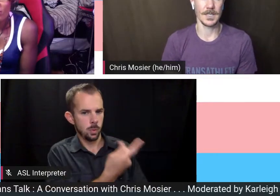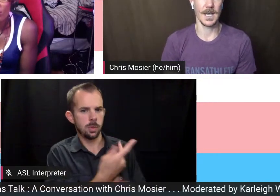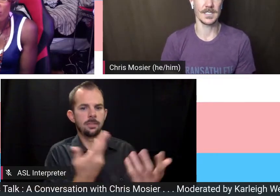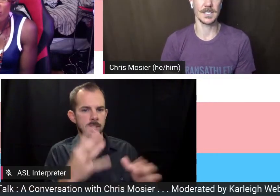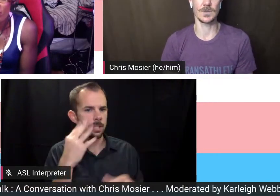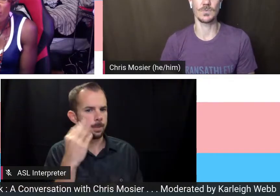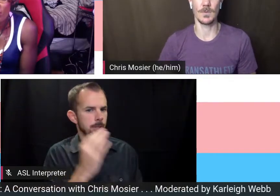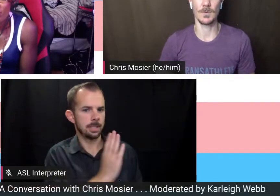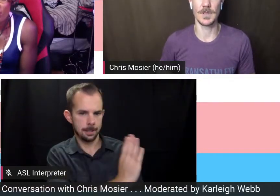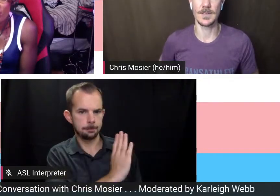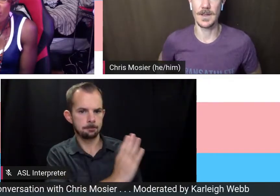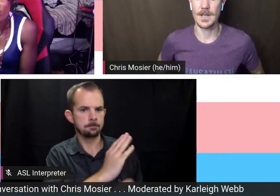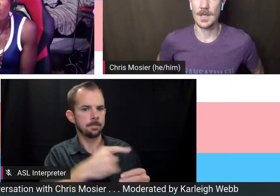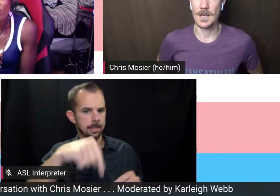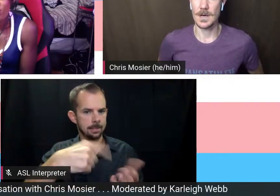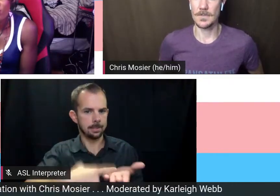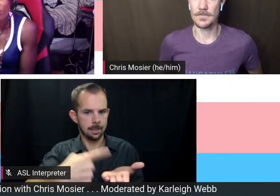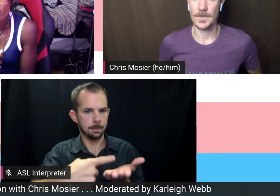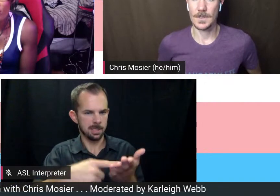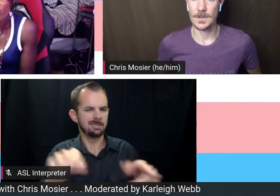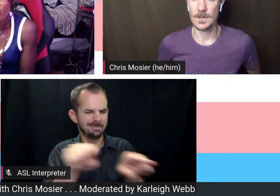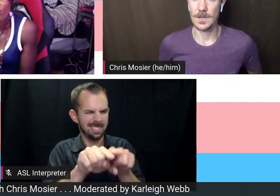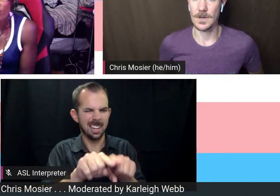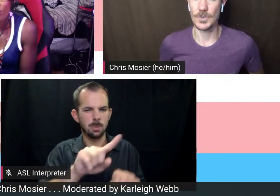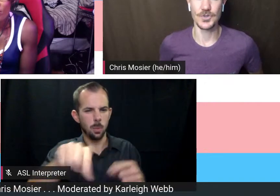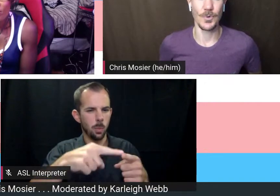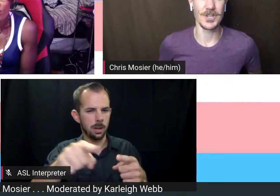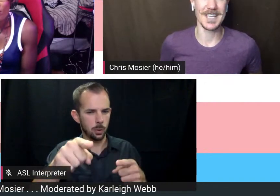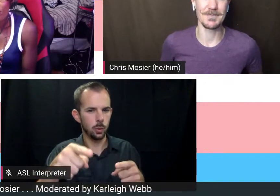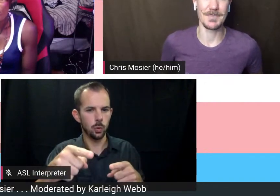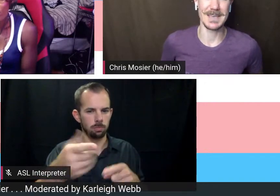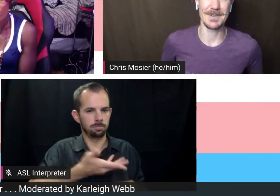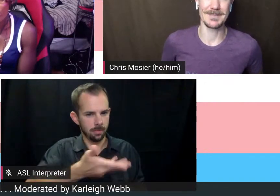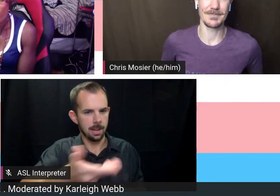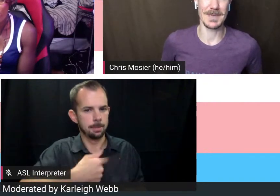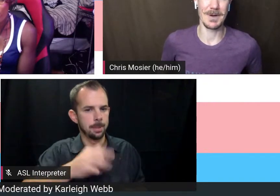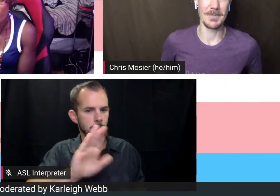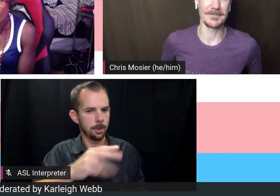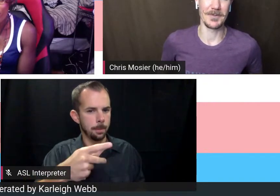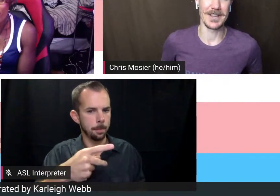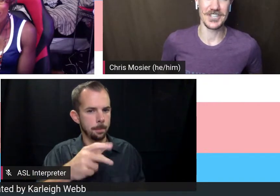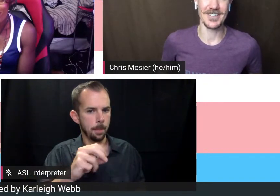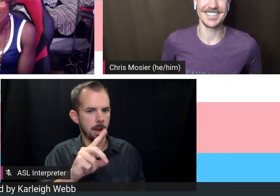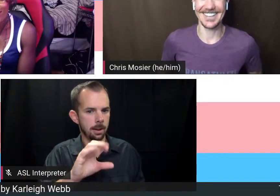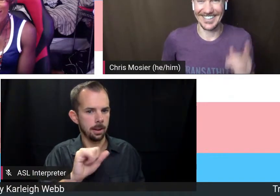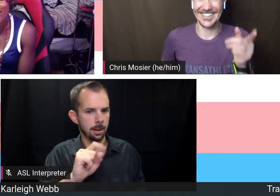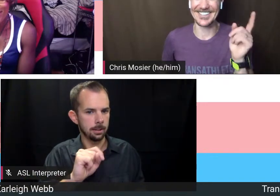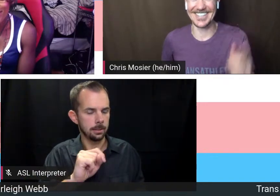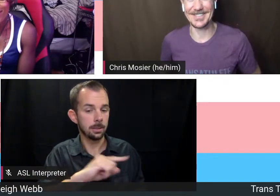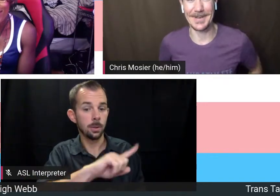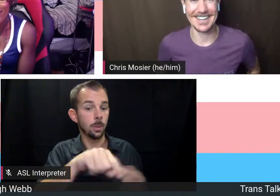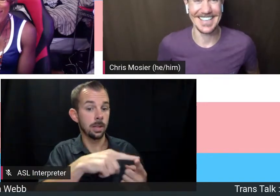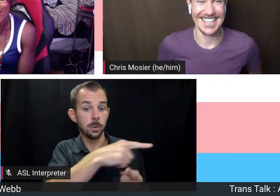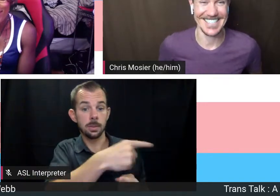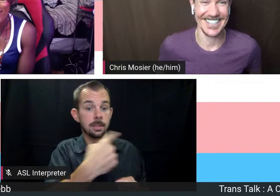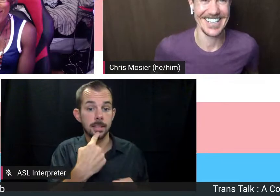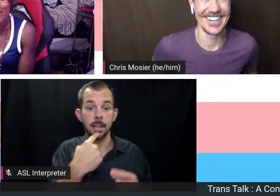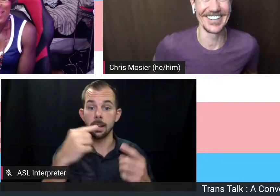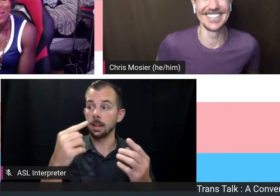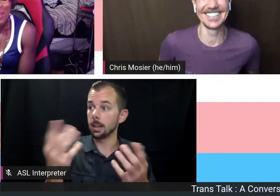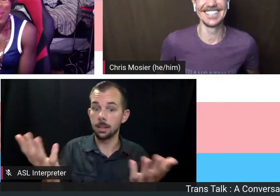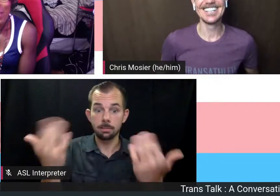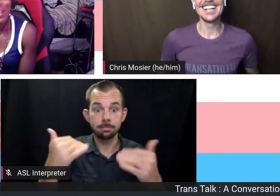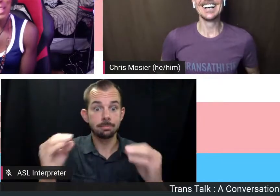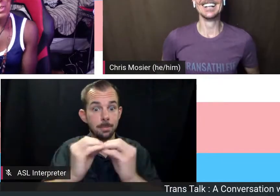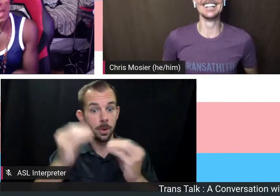your podcast too, probably, that when you said beam up information, I was like, oh, you're talking podcast talk